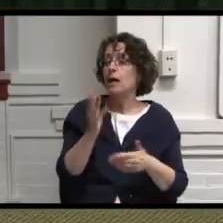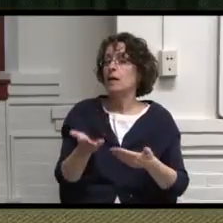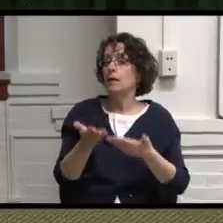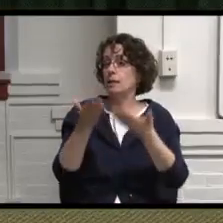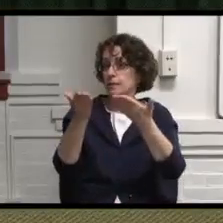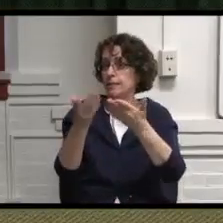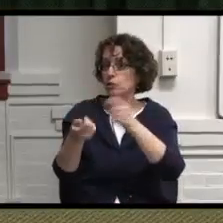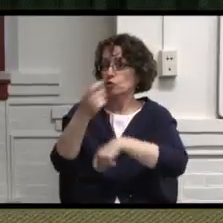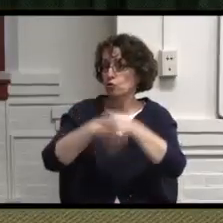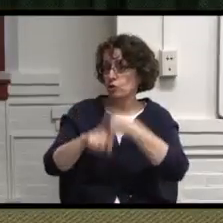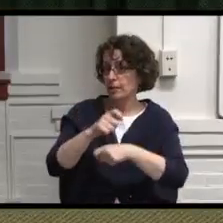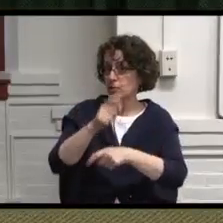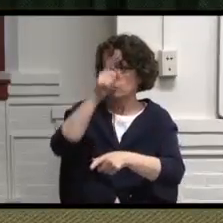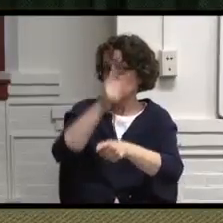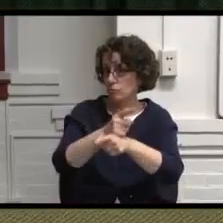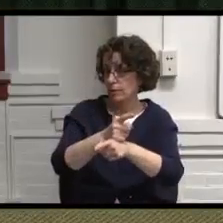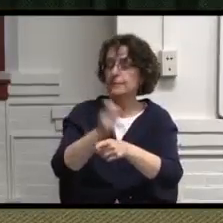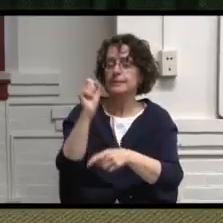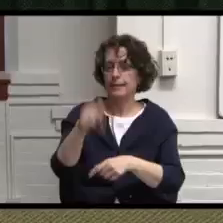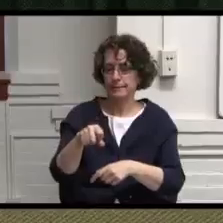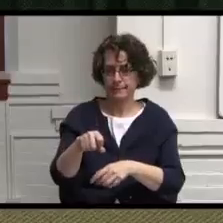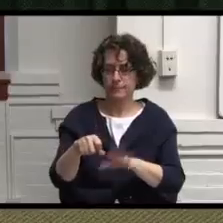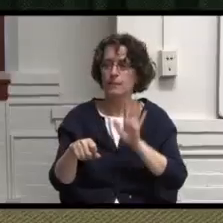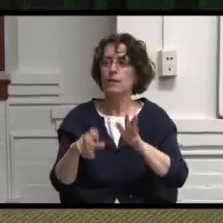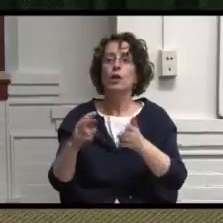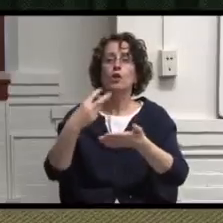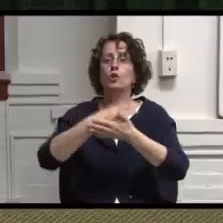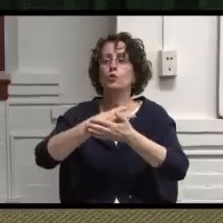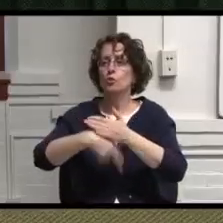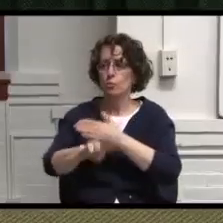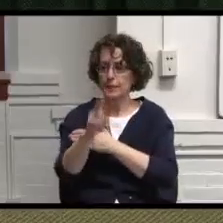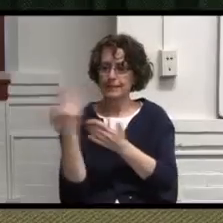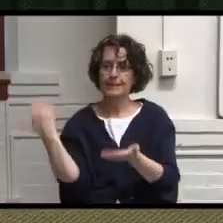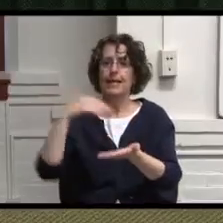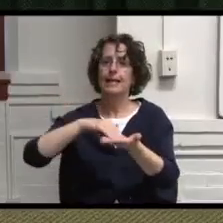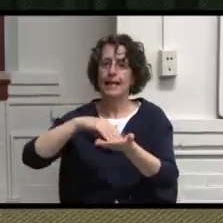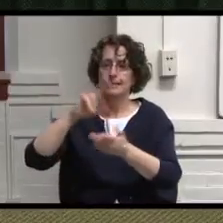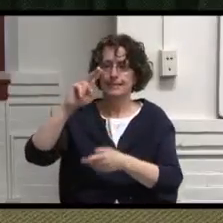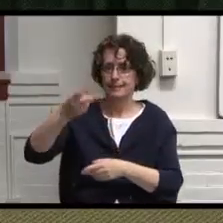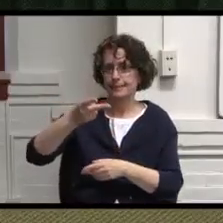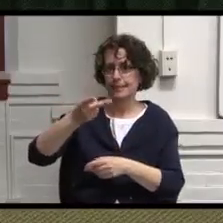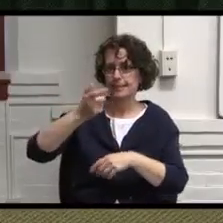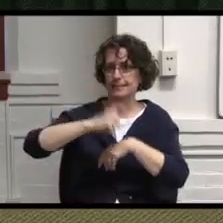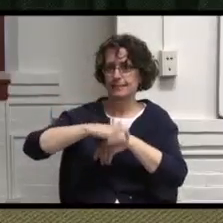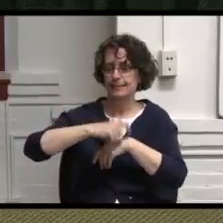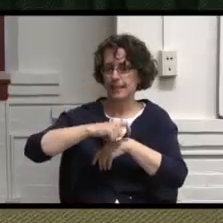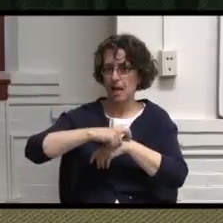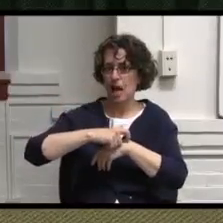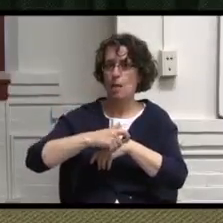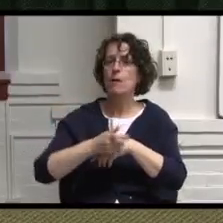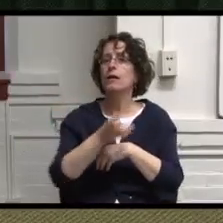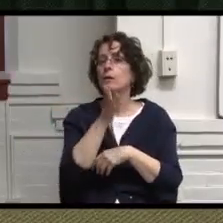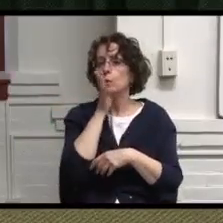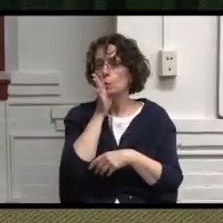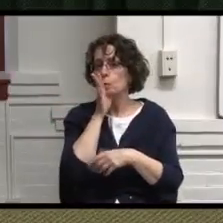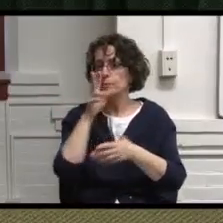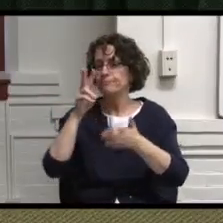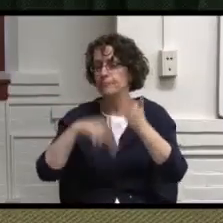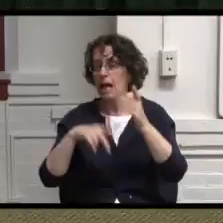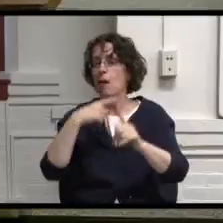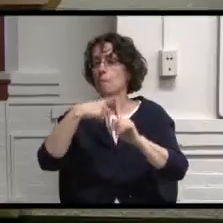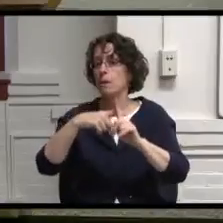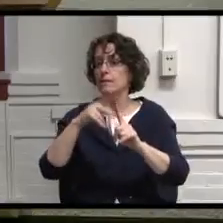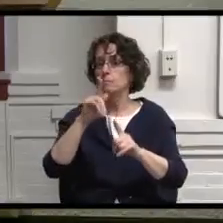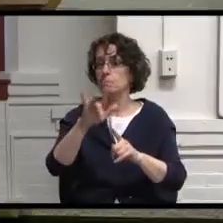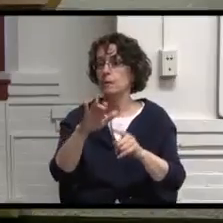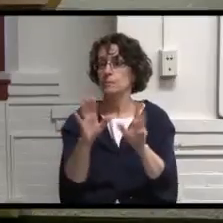of the ordinance changes, and then about 2 weeks from now, we'll probably do the second reading and have the public hearing, if I understand. So I believe you